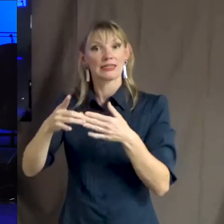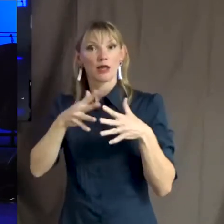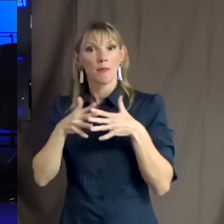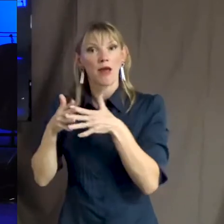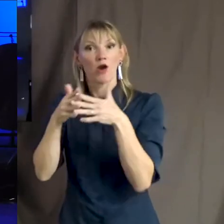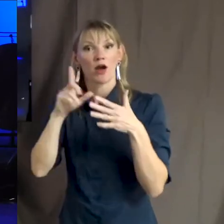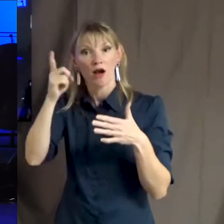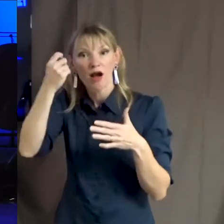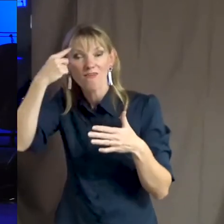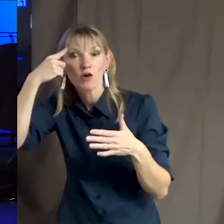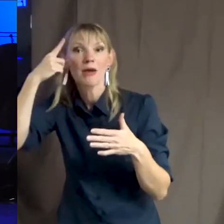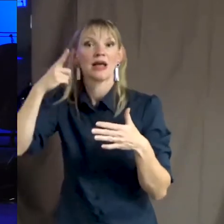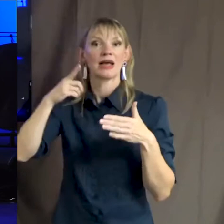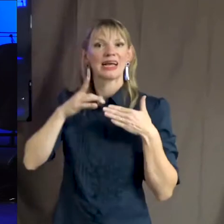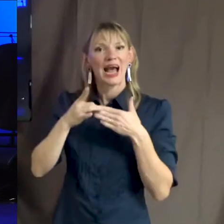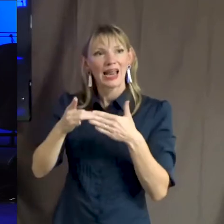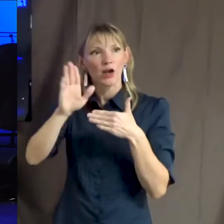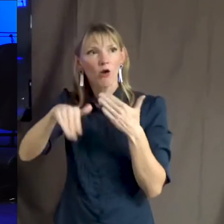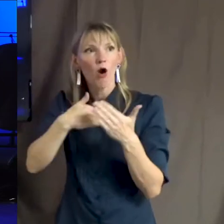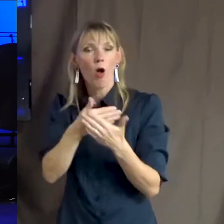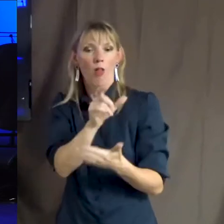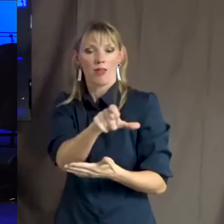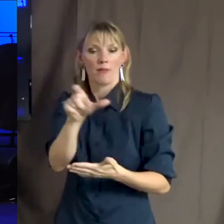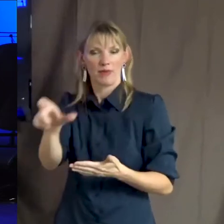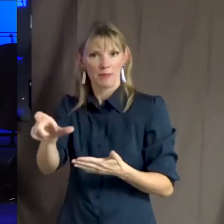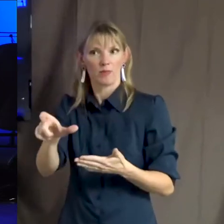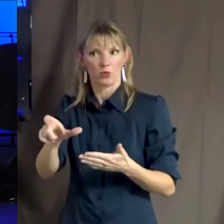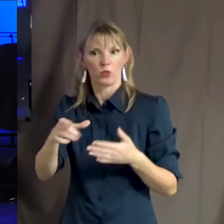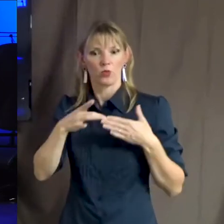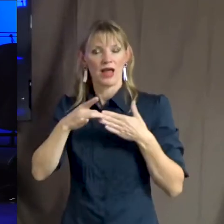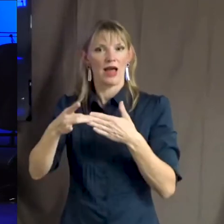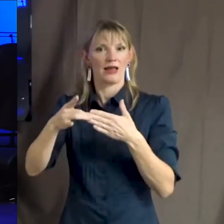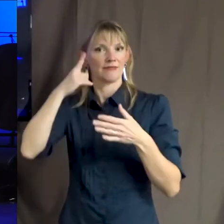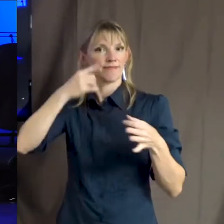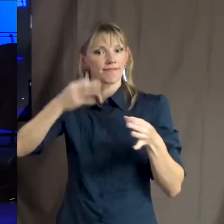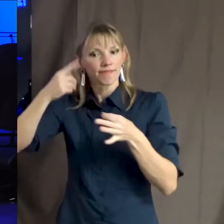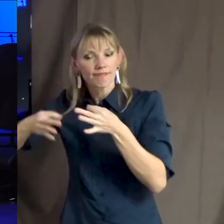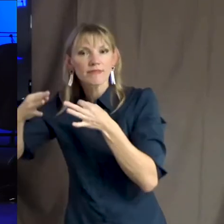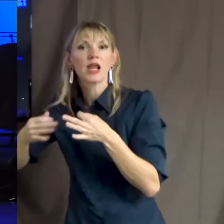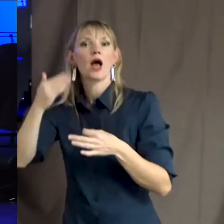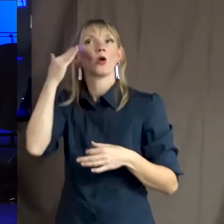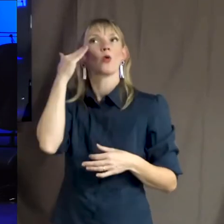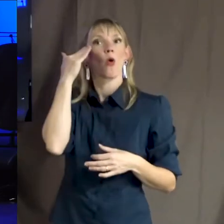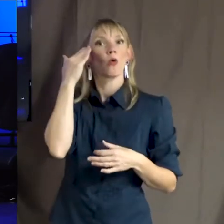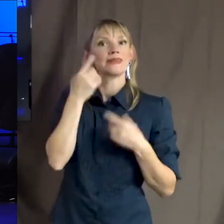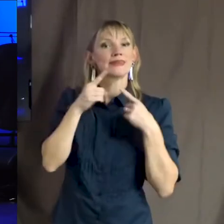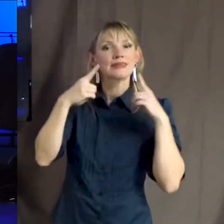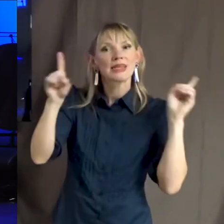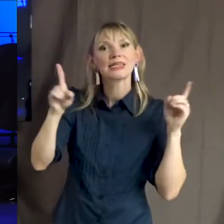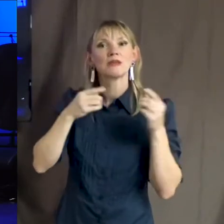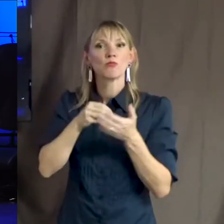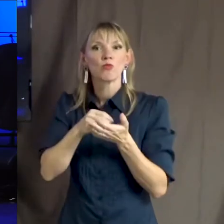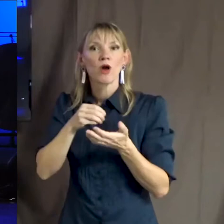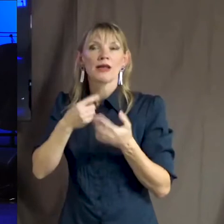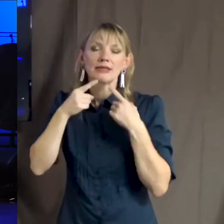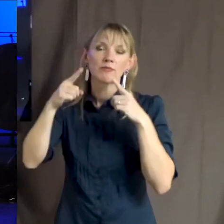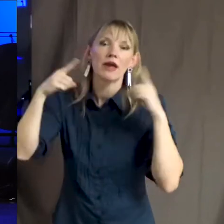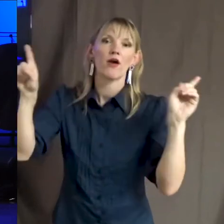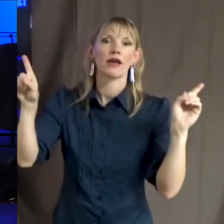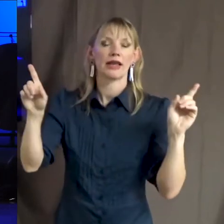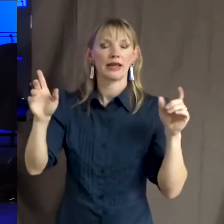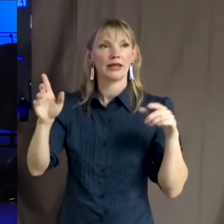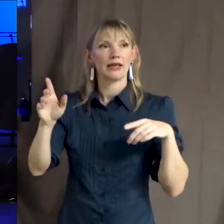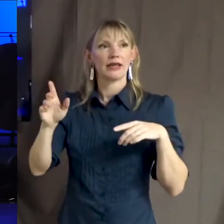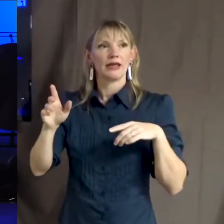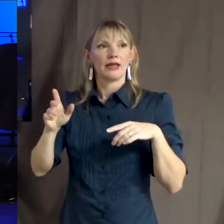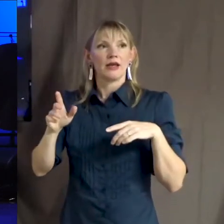and the activity of all who guide its affairs. I know that success, prosperity, and happiness are the gifts of freedom and the divine heritage of everyone